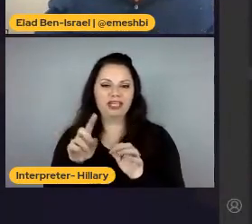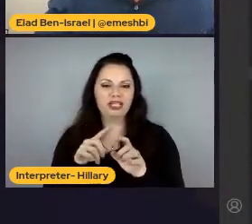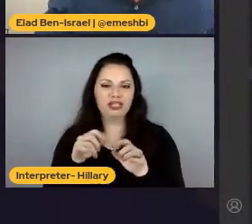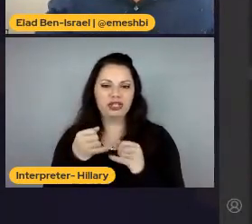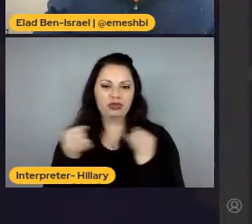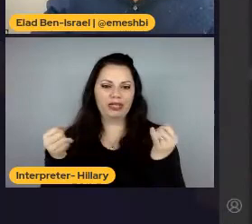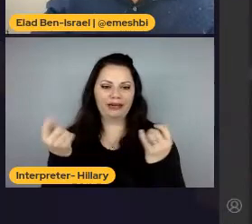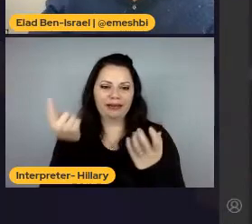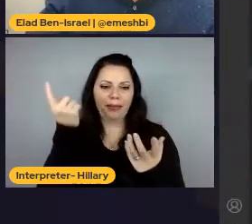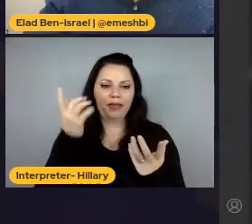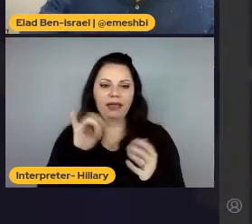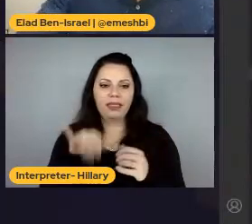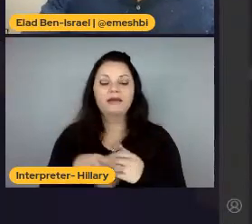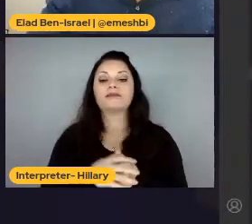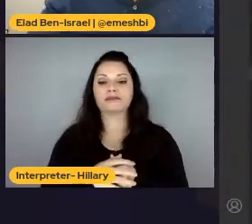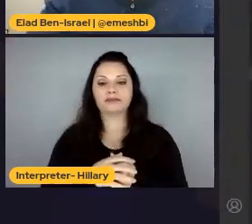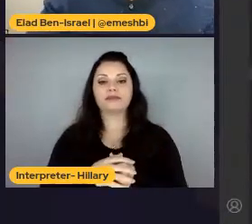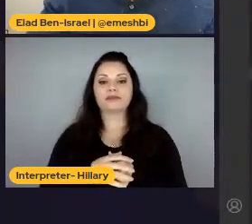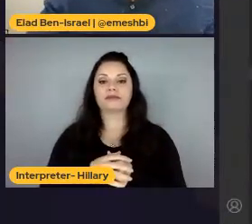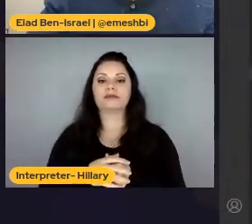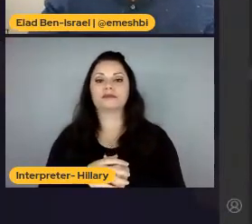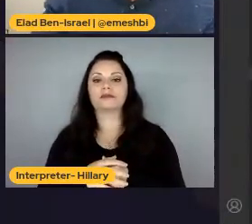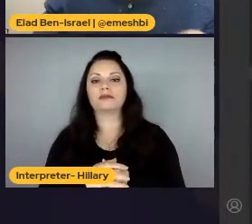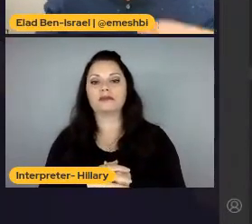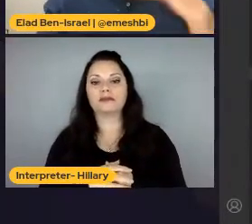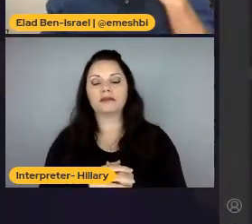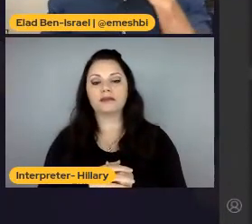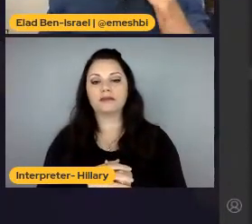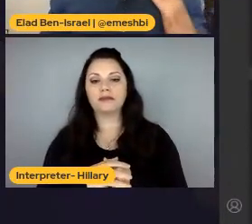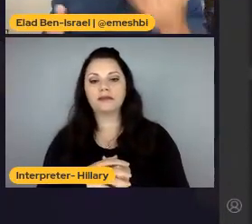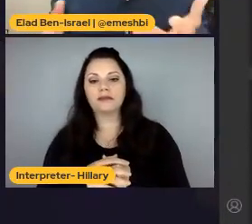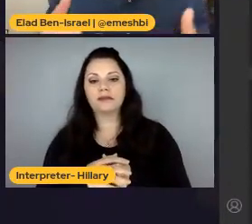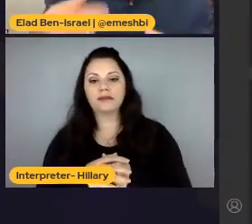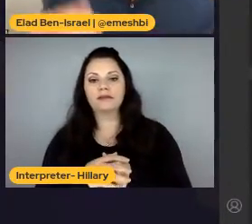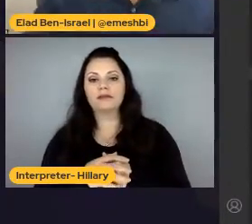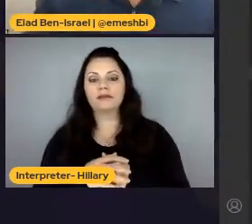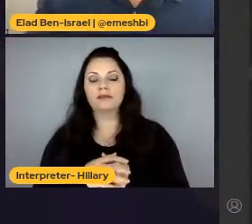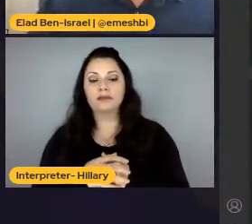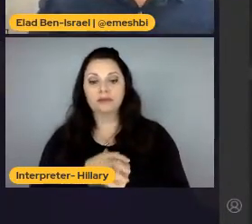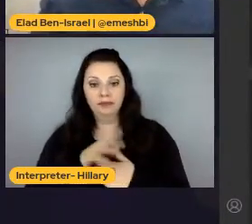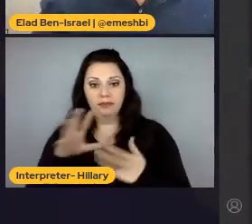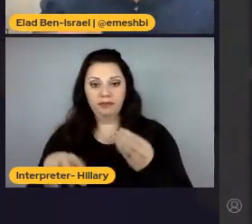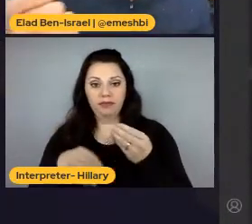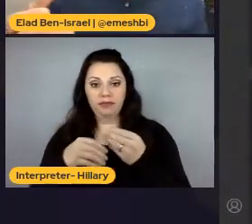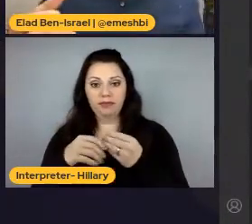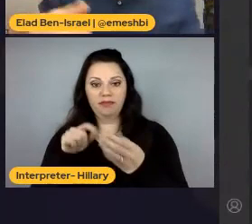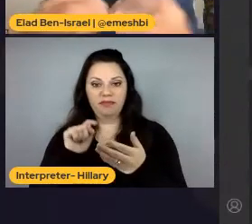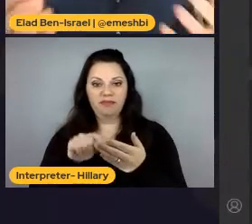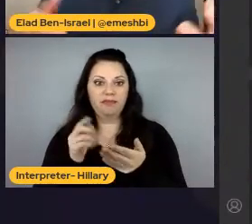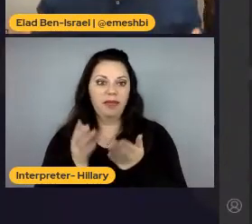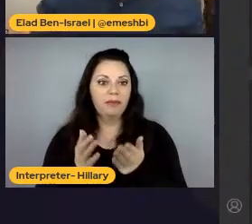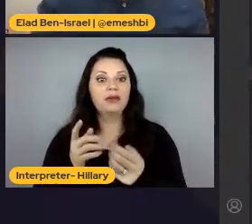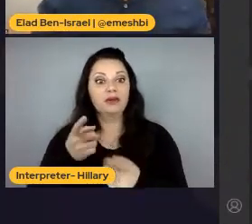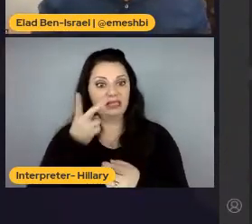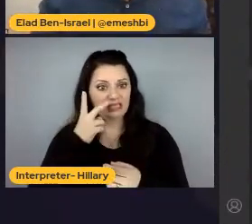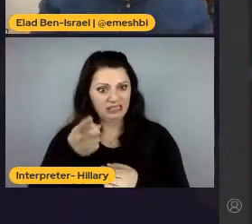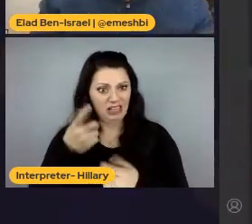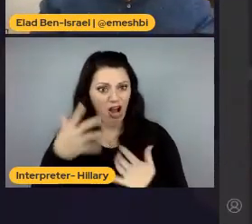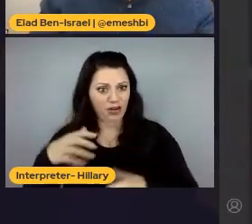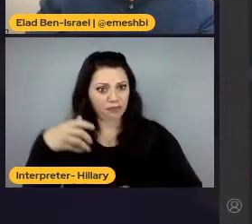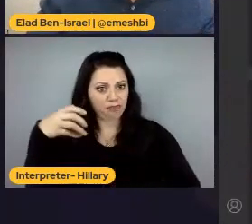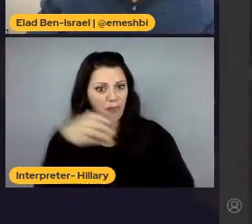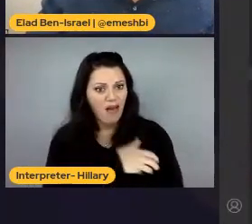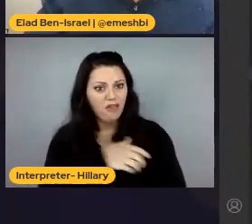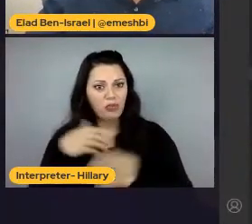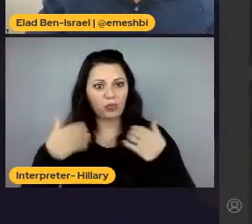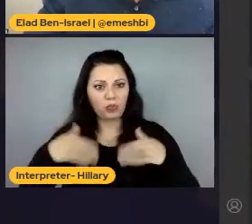Cool. And I can even do this, right? Amazing. And you see the power of this obviously already, but I